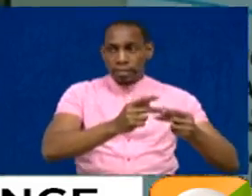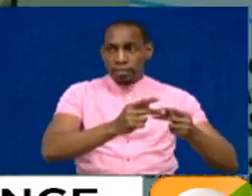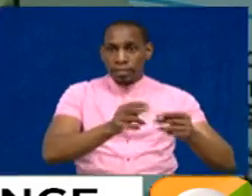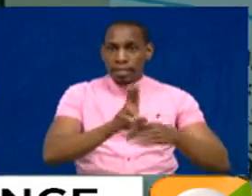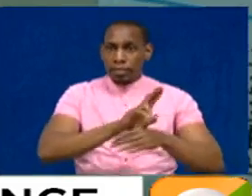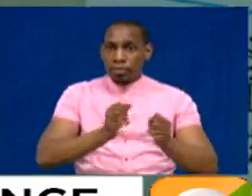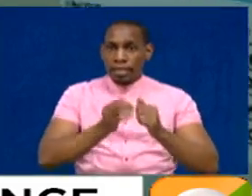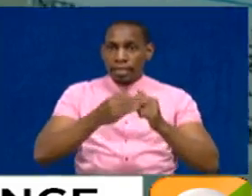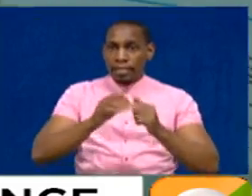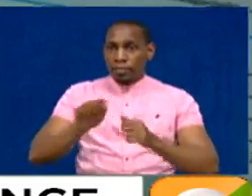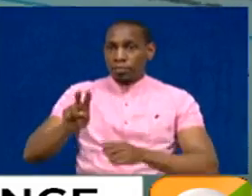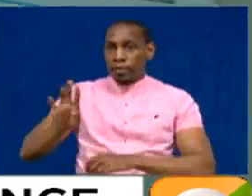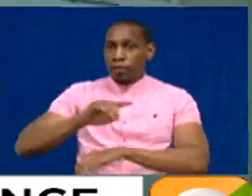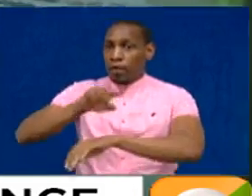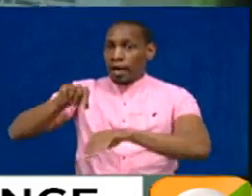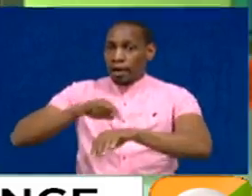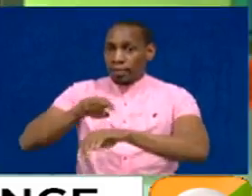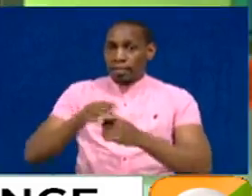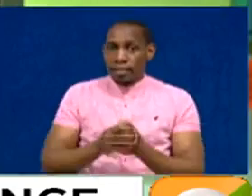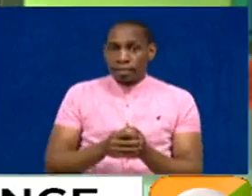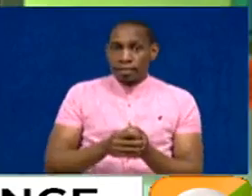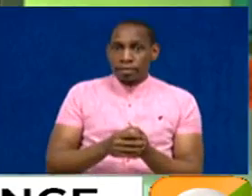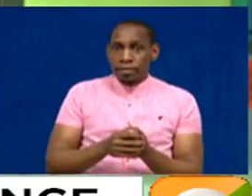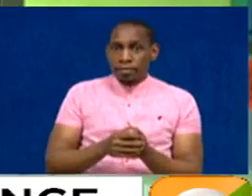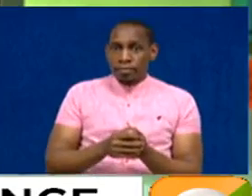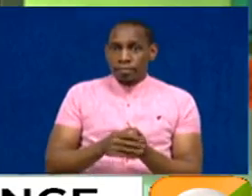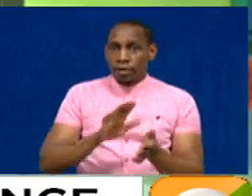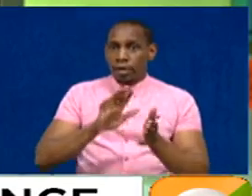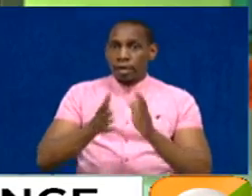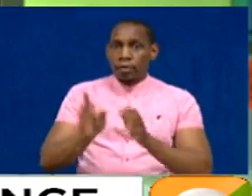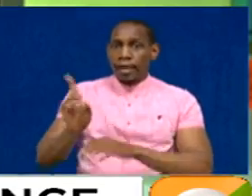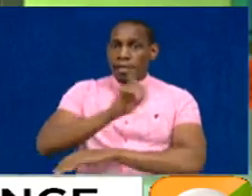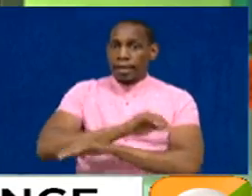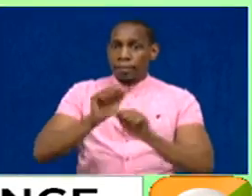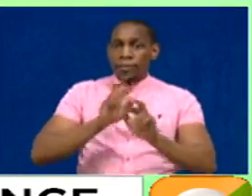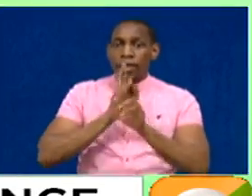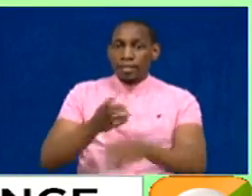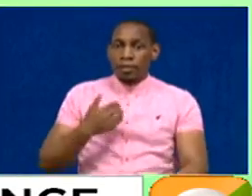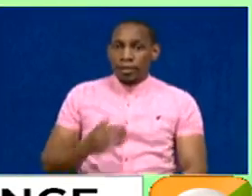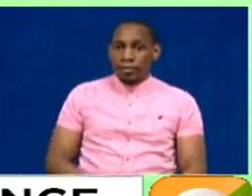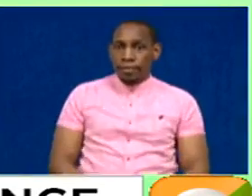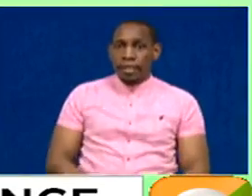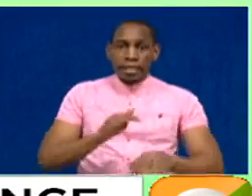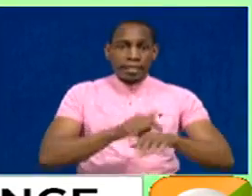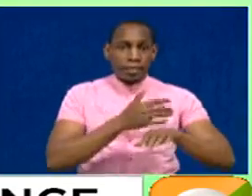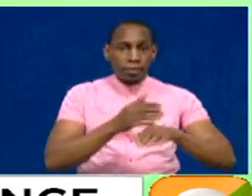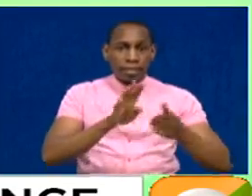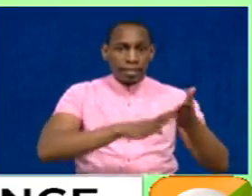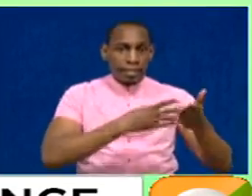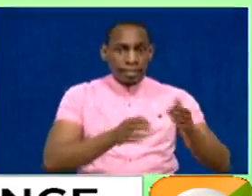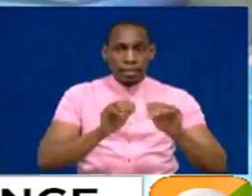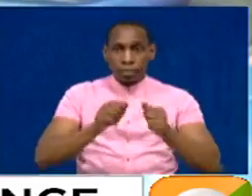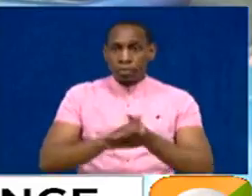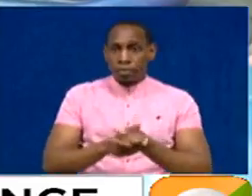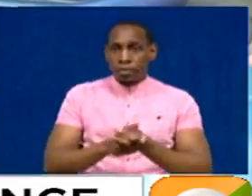will take 18 or 24 hours. So eventually, let's just say it takes almost a day to get the results. A time-consuming mechanism that